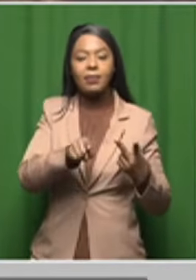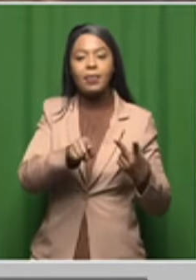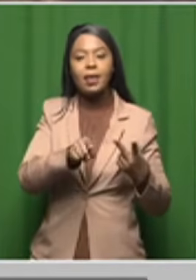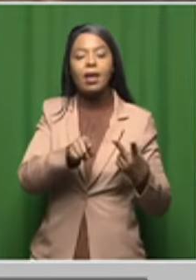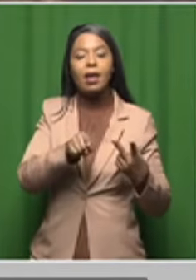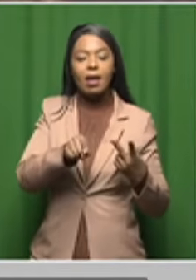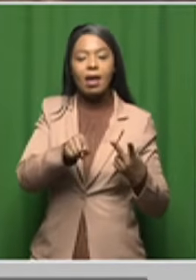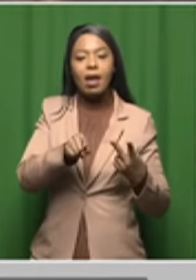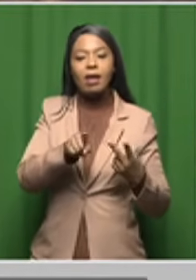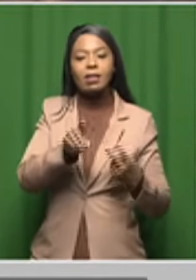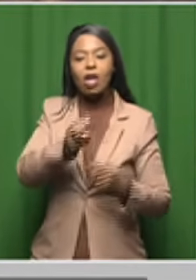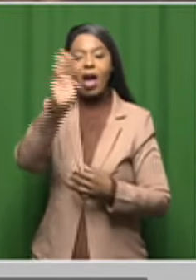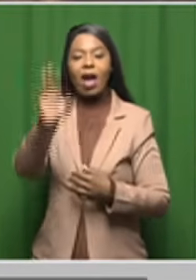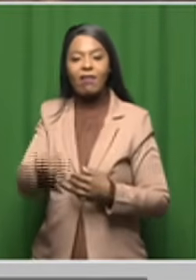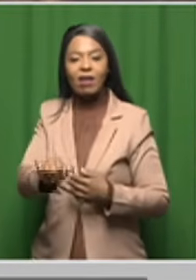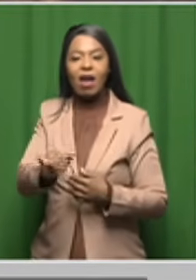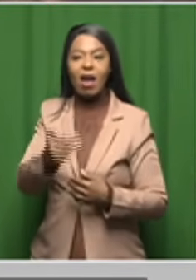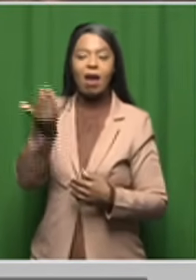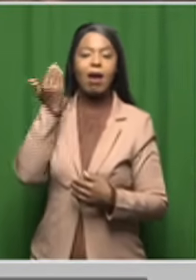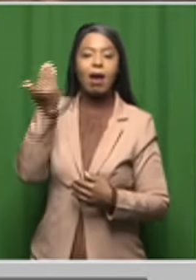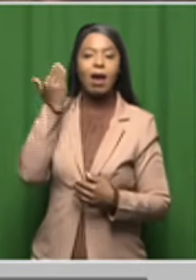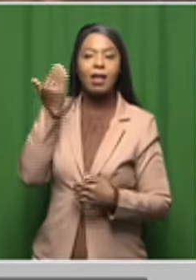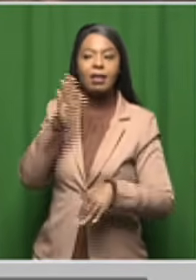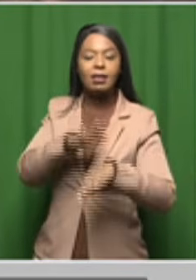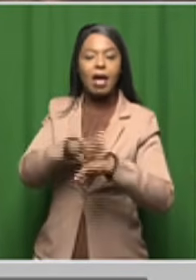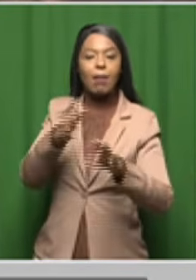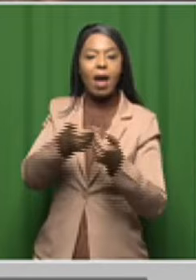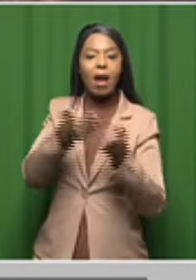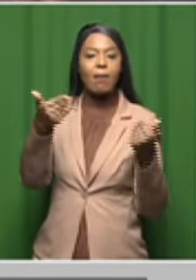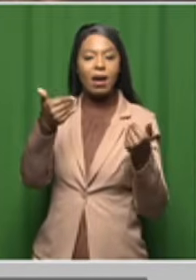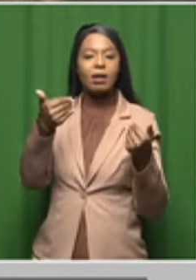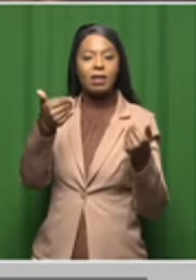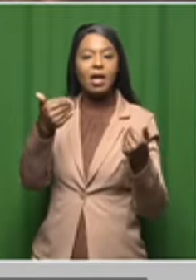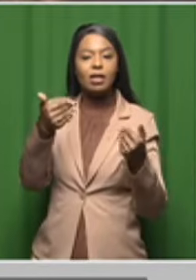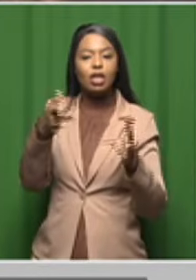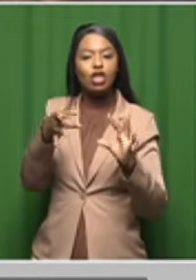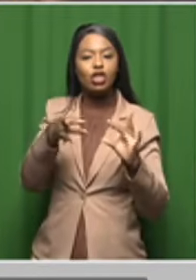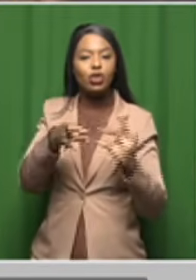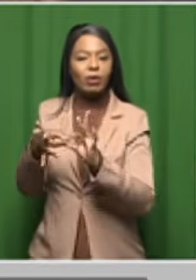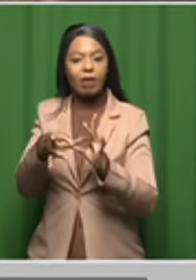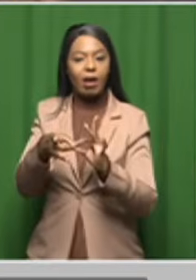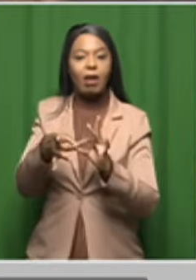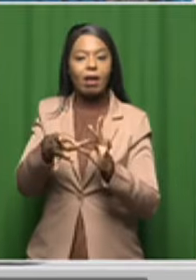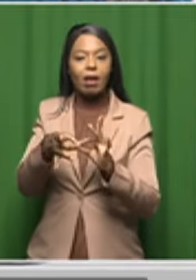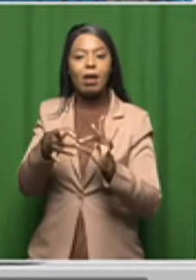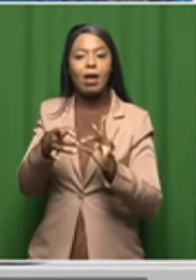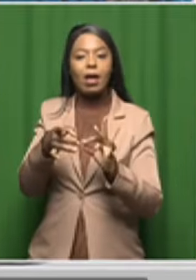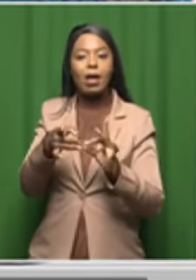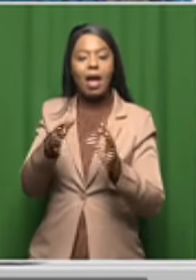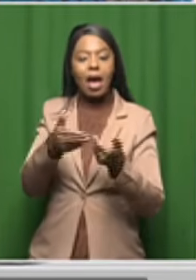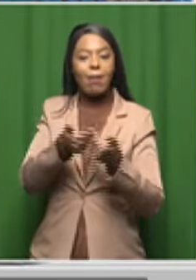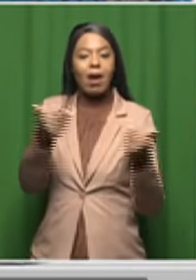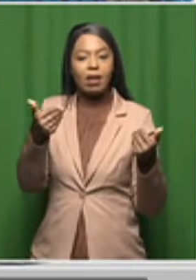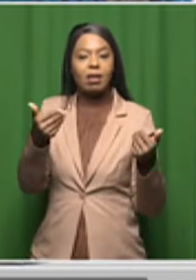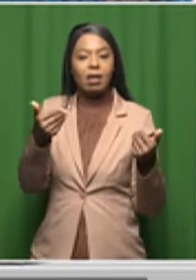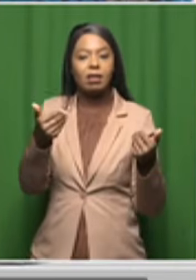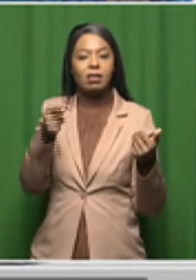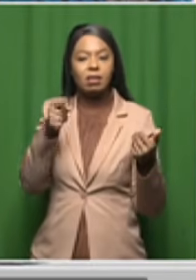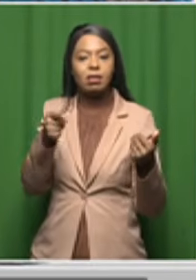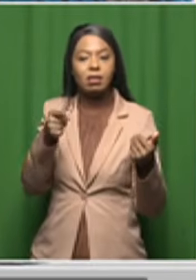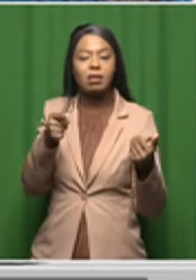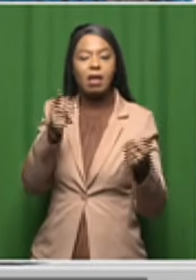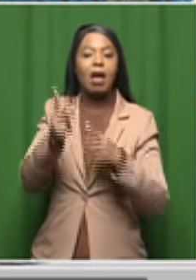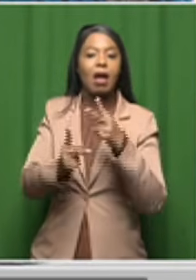together. So all these themes are brought together, and the issue of resilience.